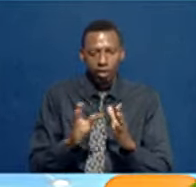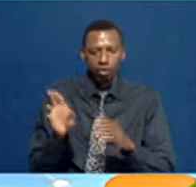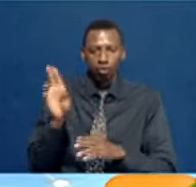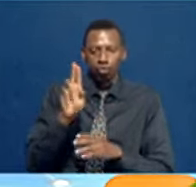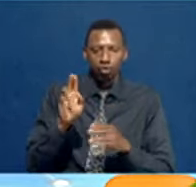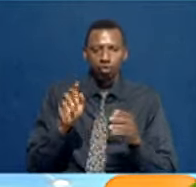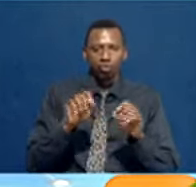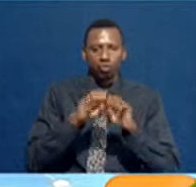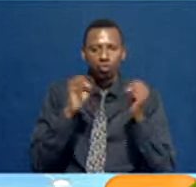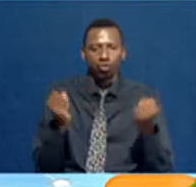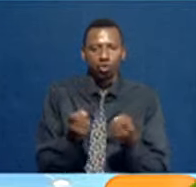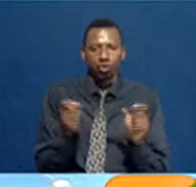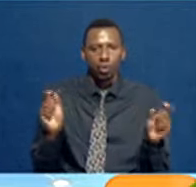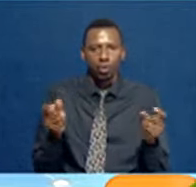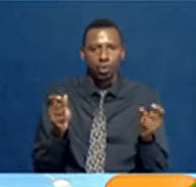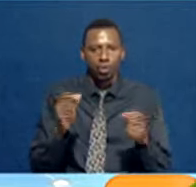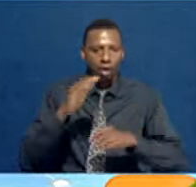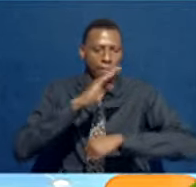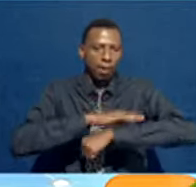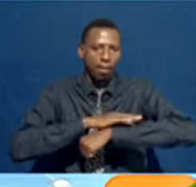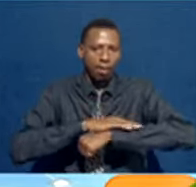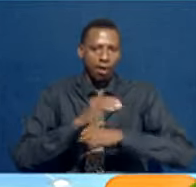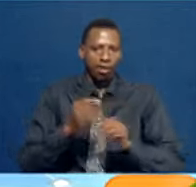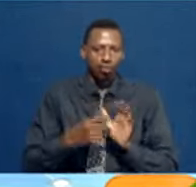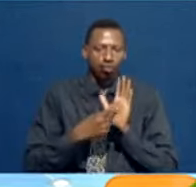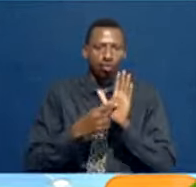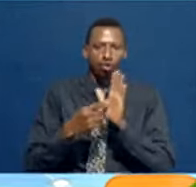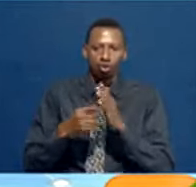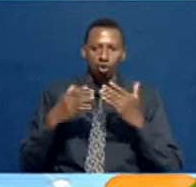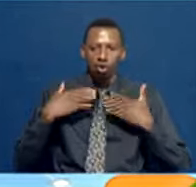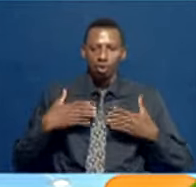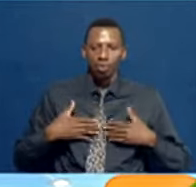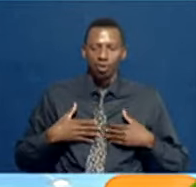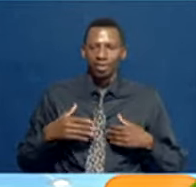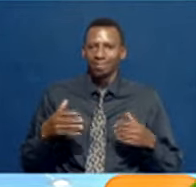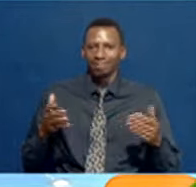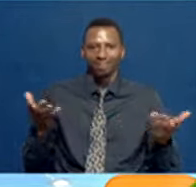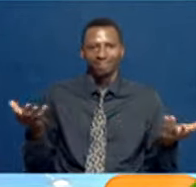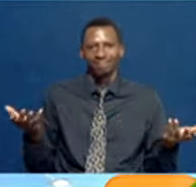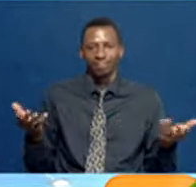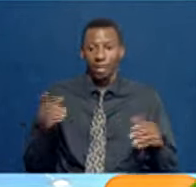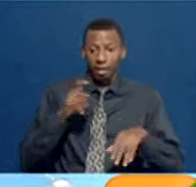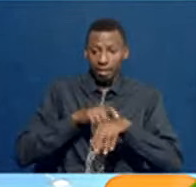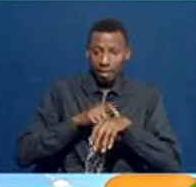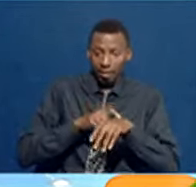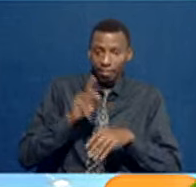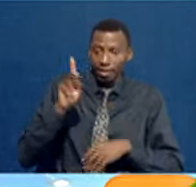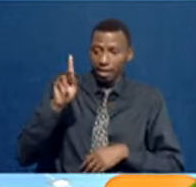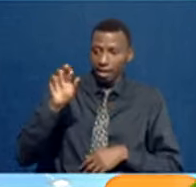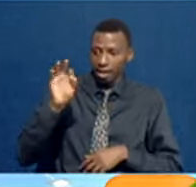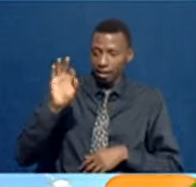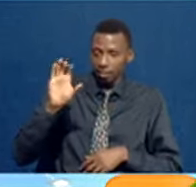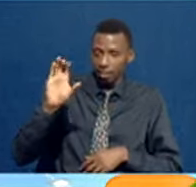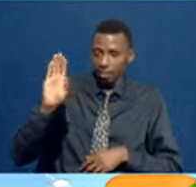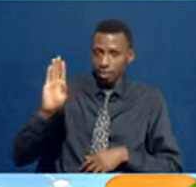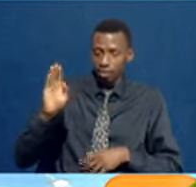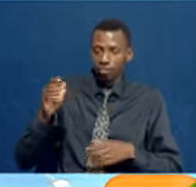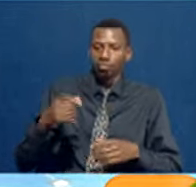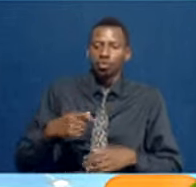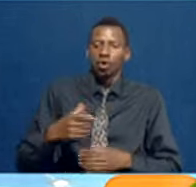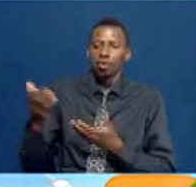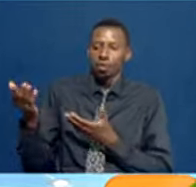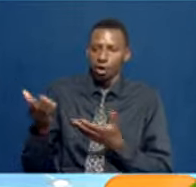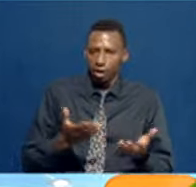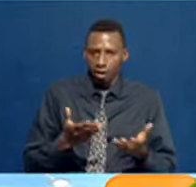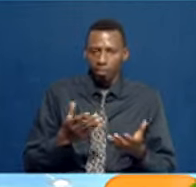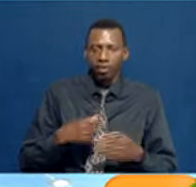host explicit live streams. This after KFCB hosted officials from TikTok in efforts to ensure that